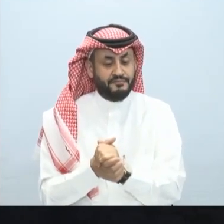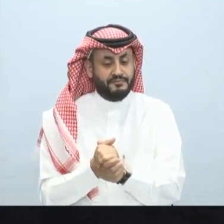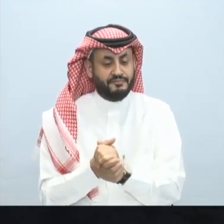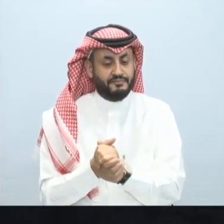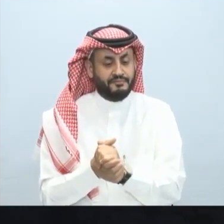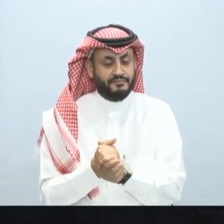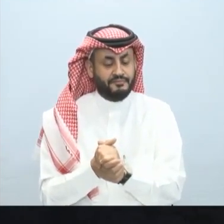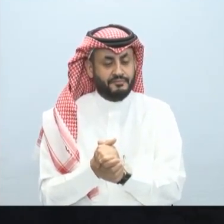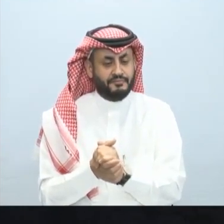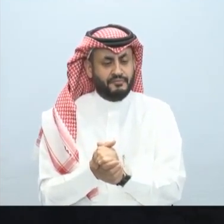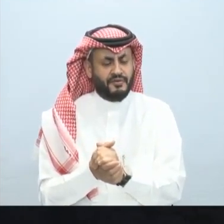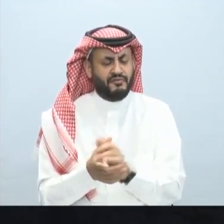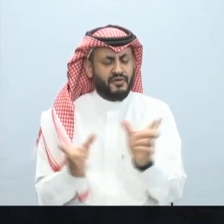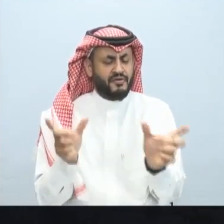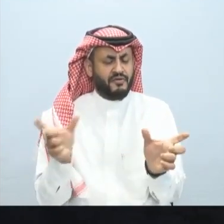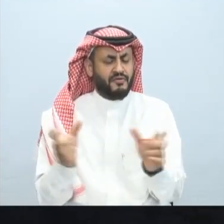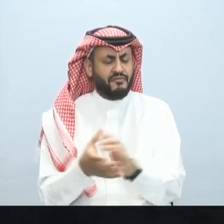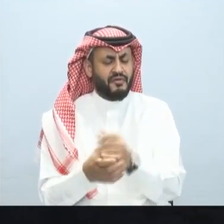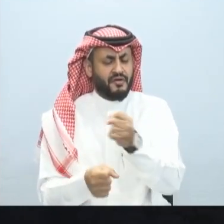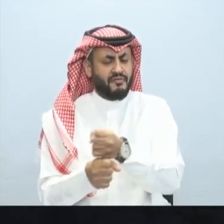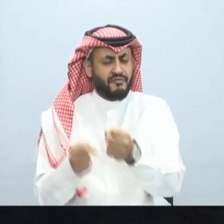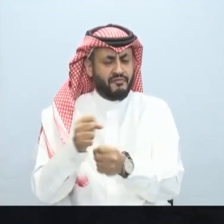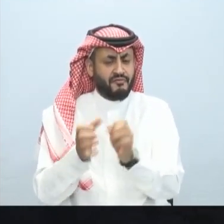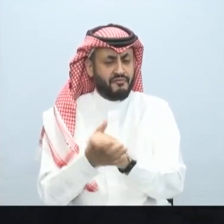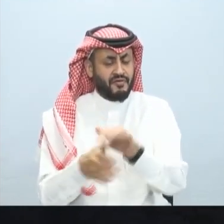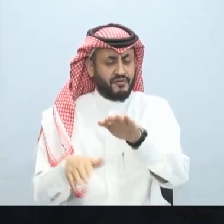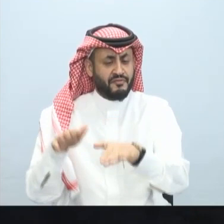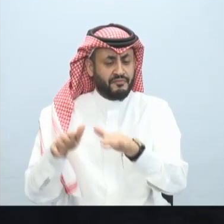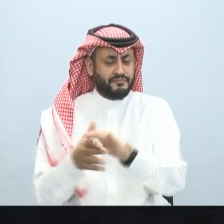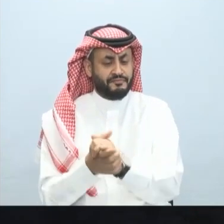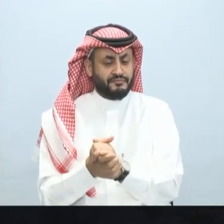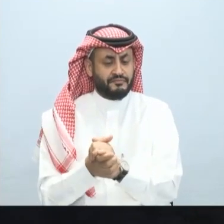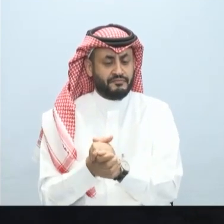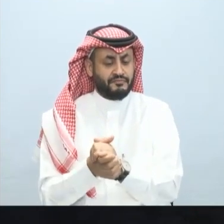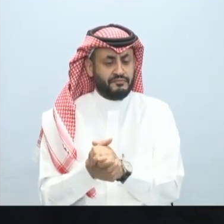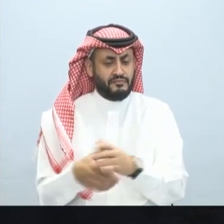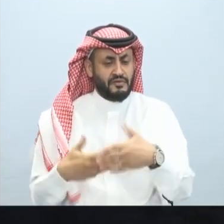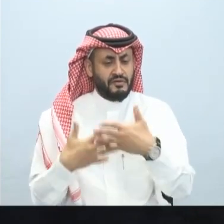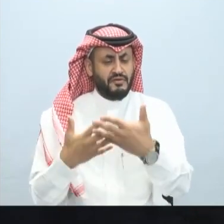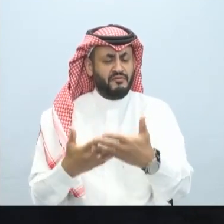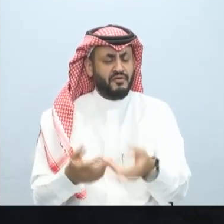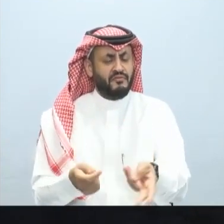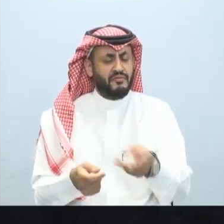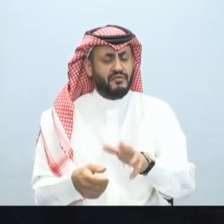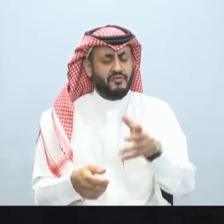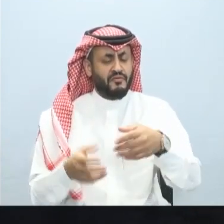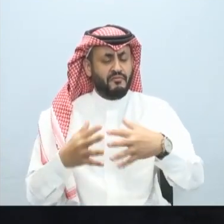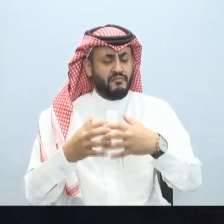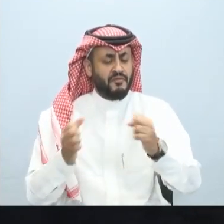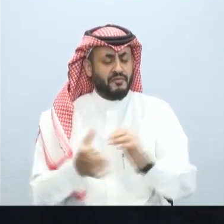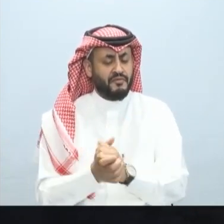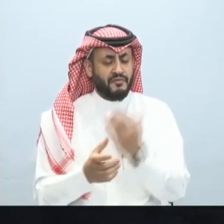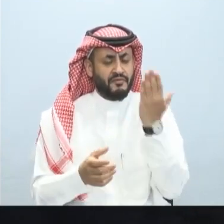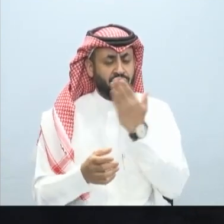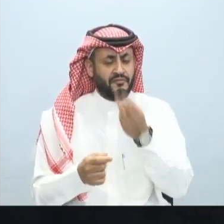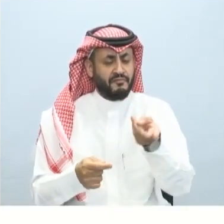are just using the structure of the comparing here to give another meaning. What is the meaning? Let's just read